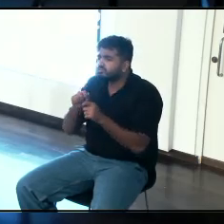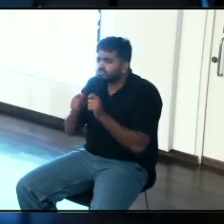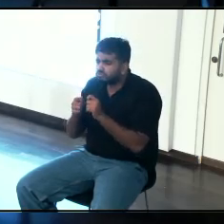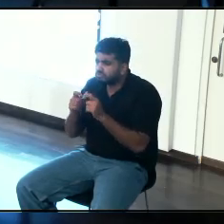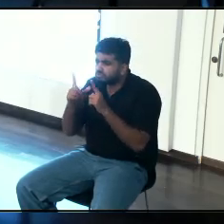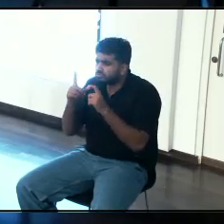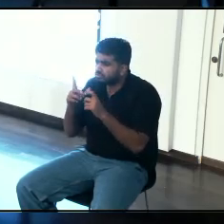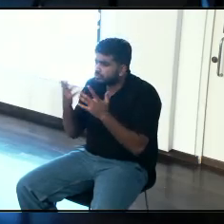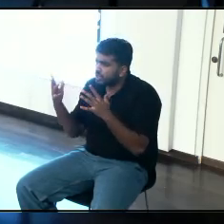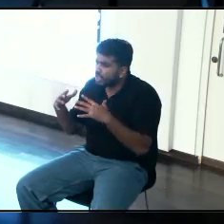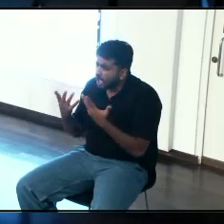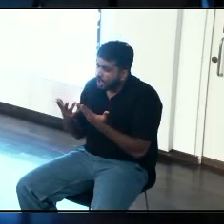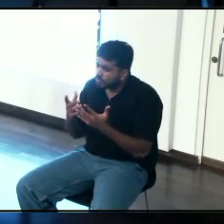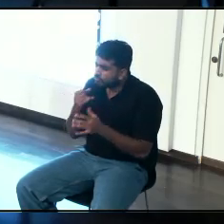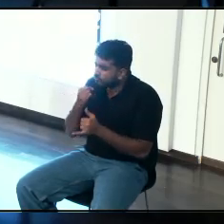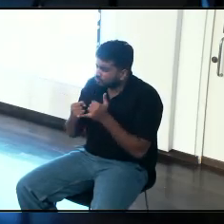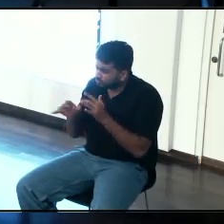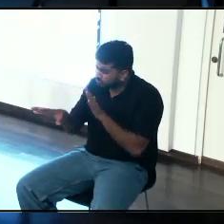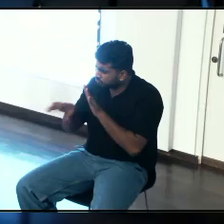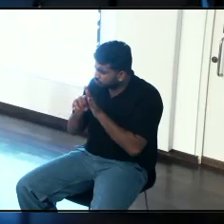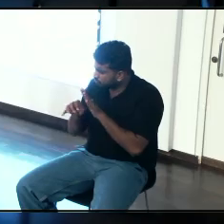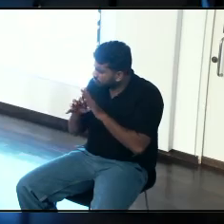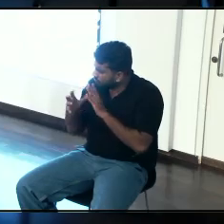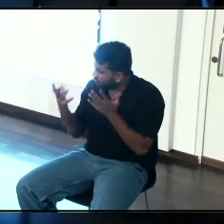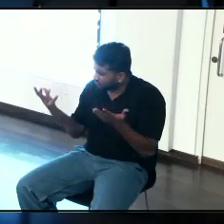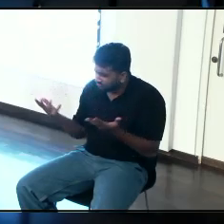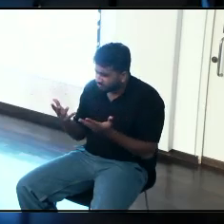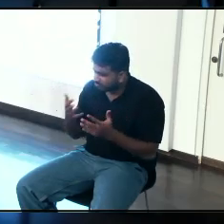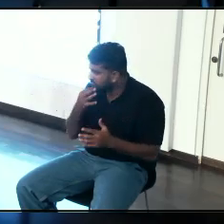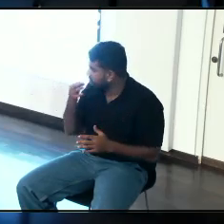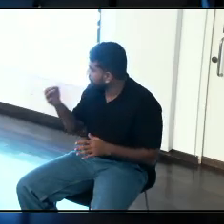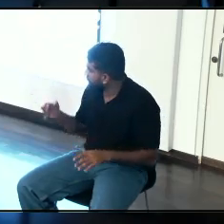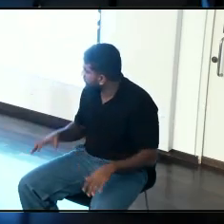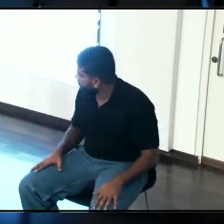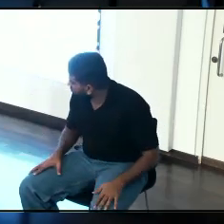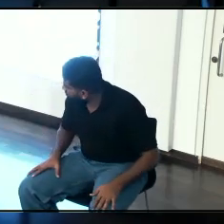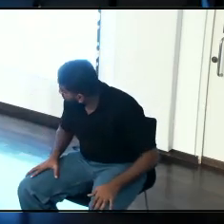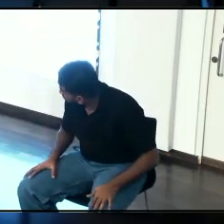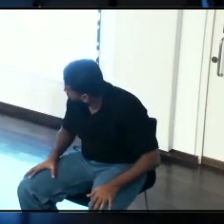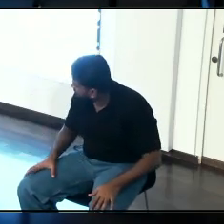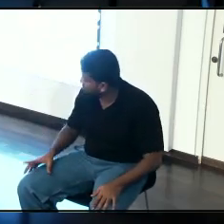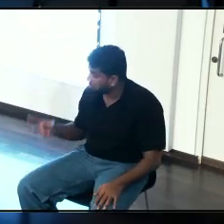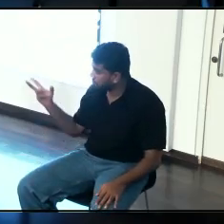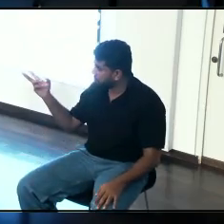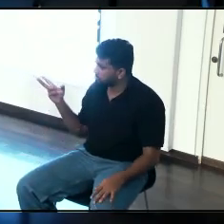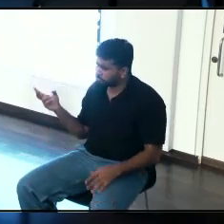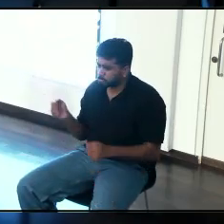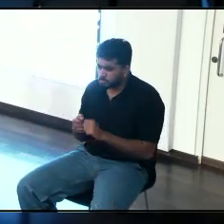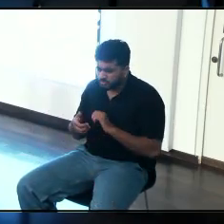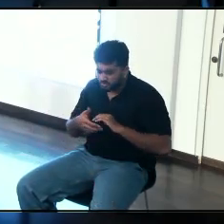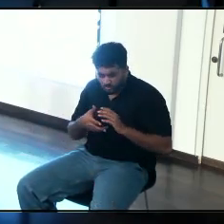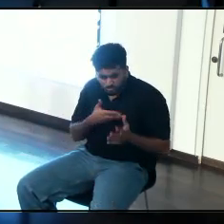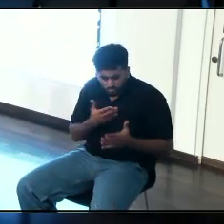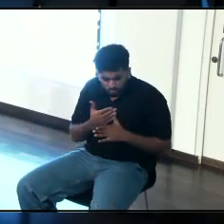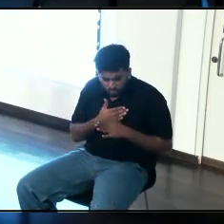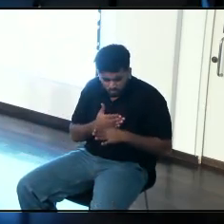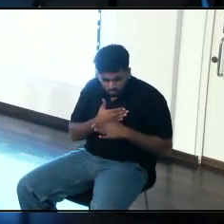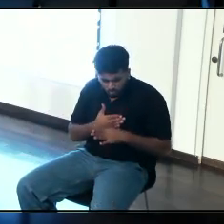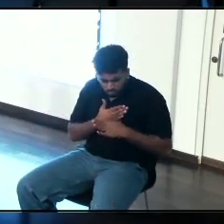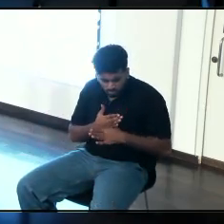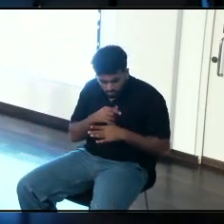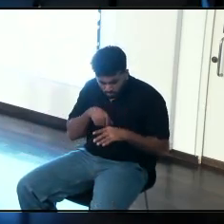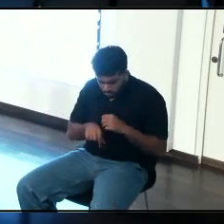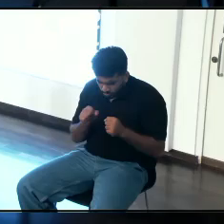first in that sort of? I think Samira and I work very well together in a